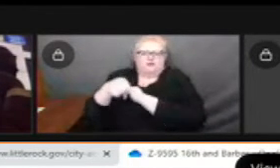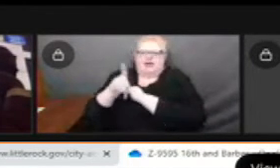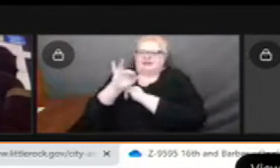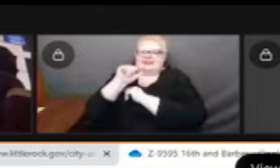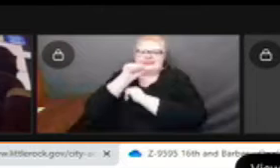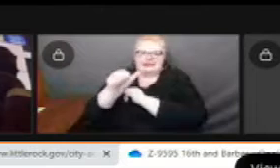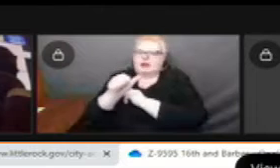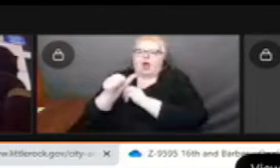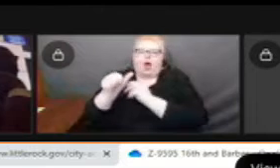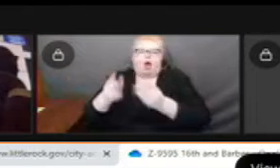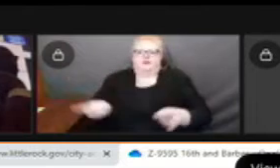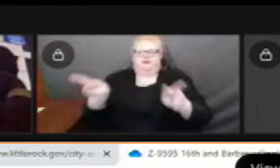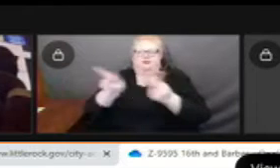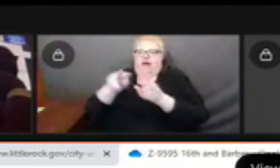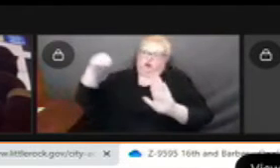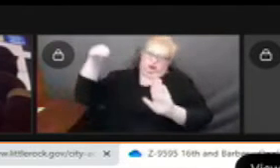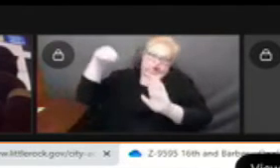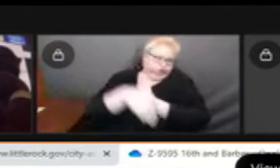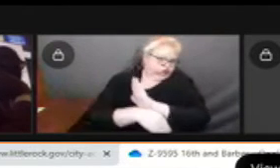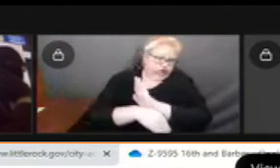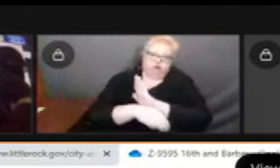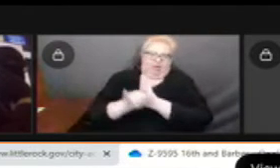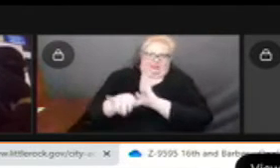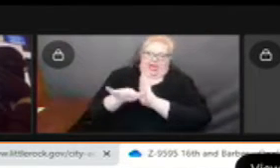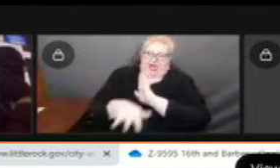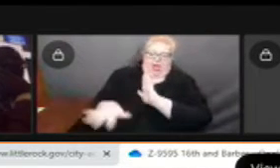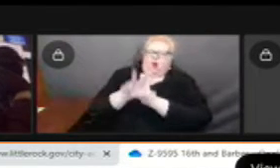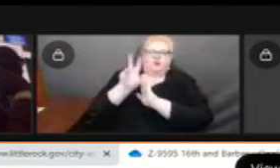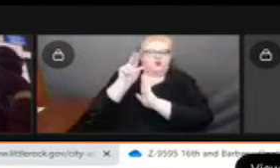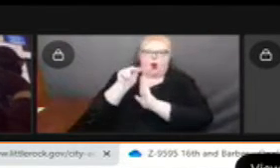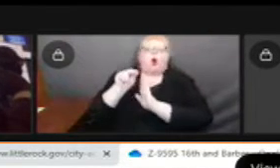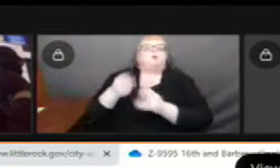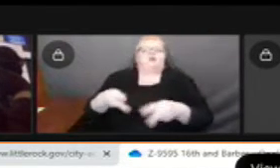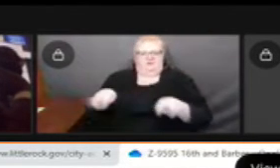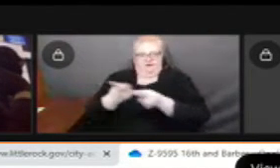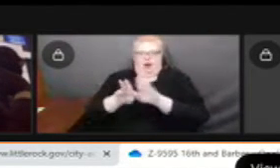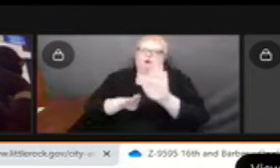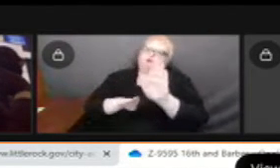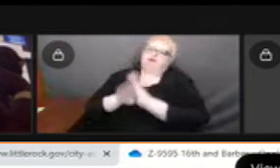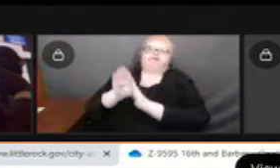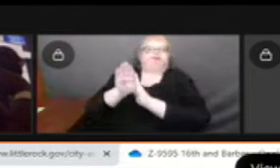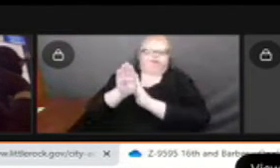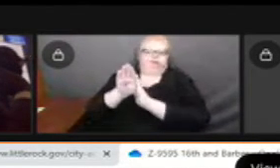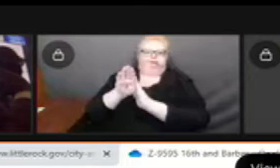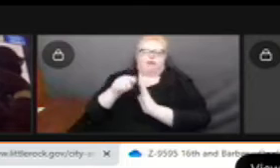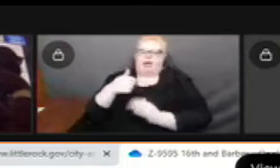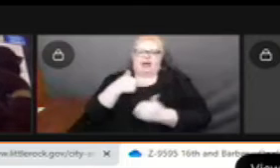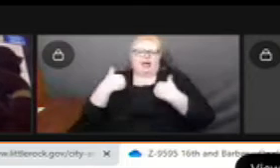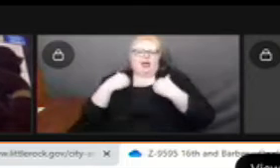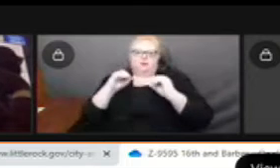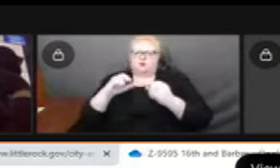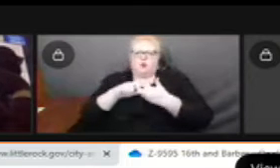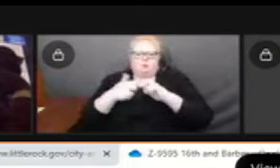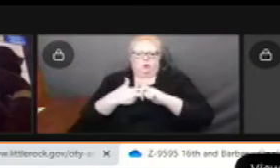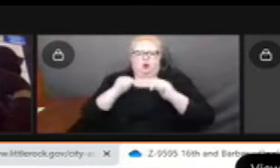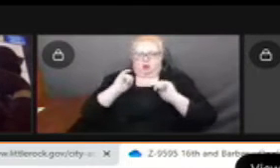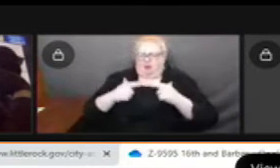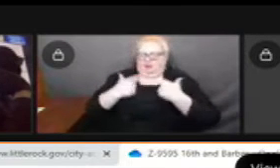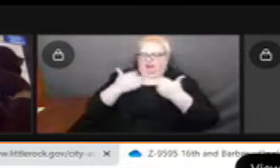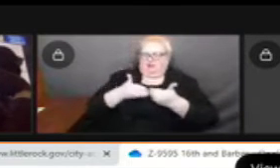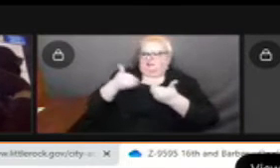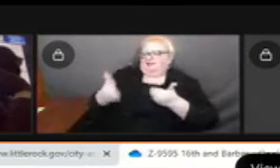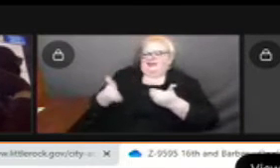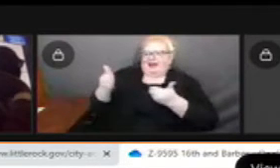and this isn't something that I have a problem living next to. I literally live next to 2 smaller structures. I'm a block away from 3 other